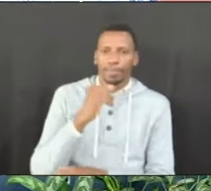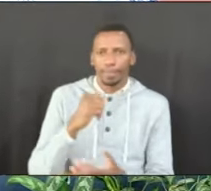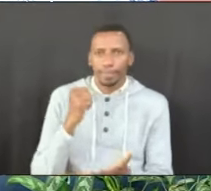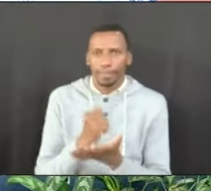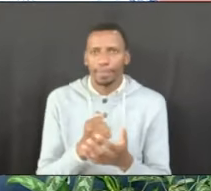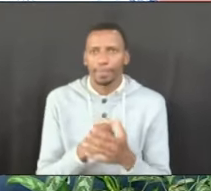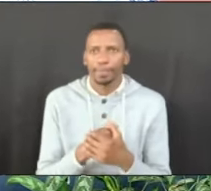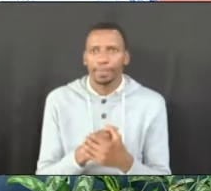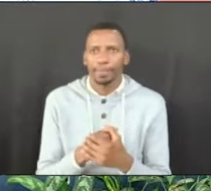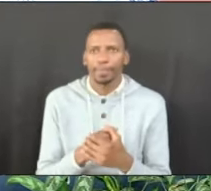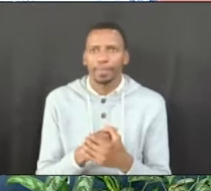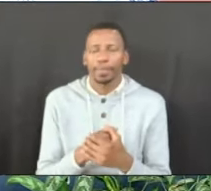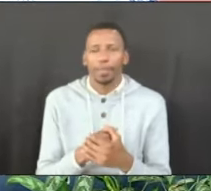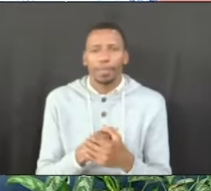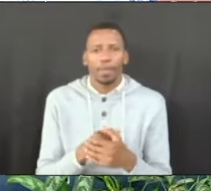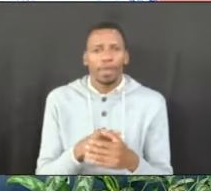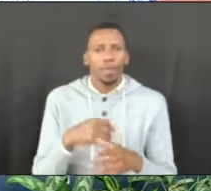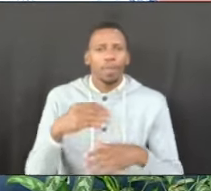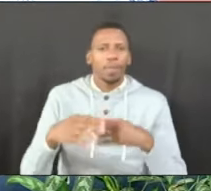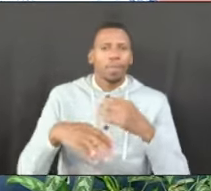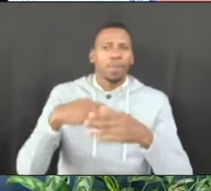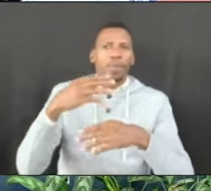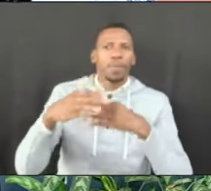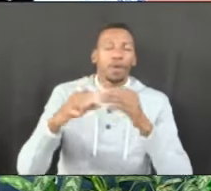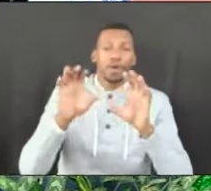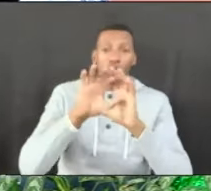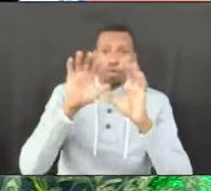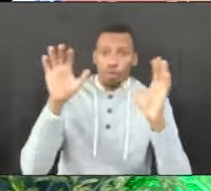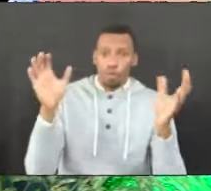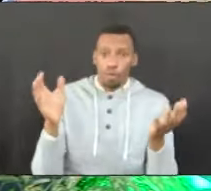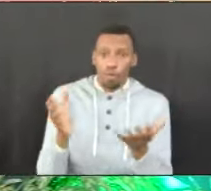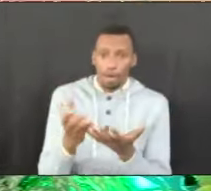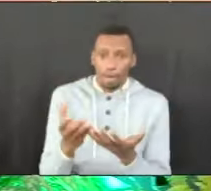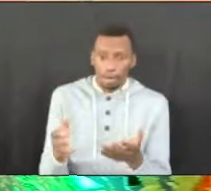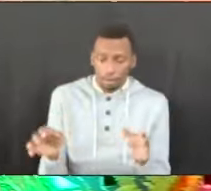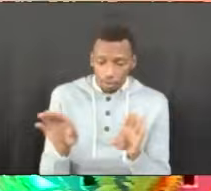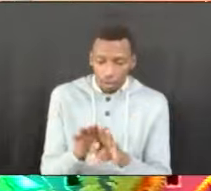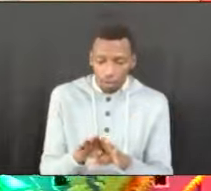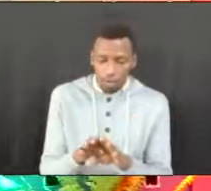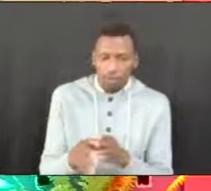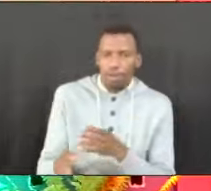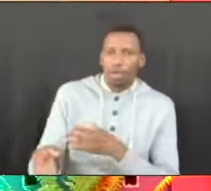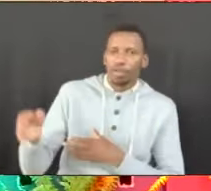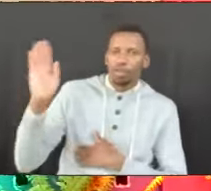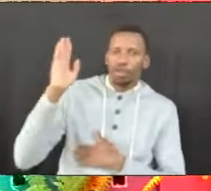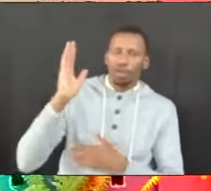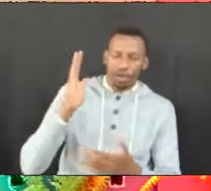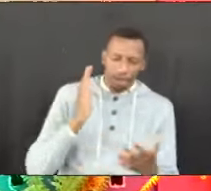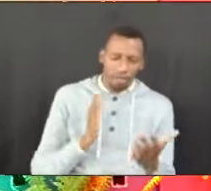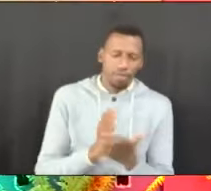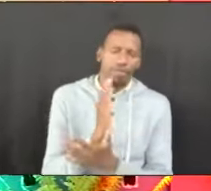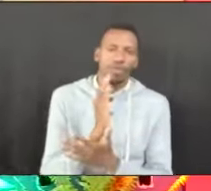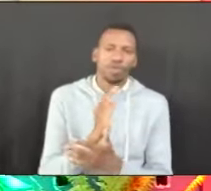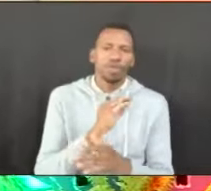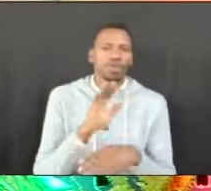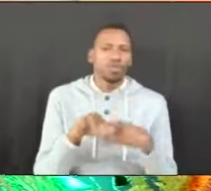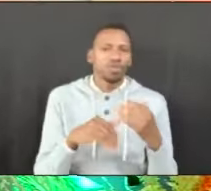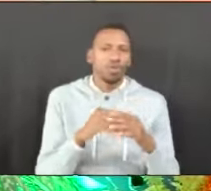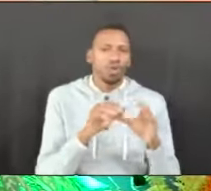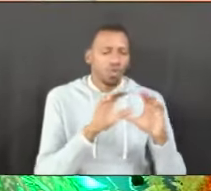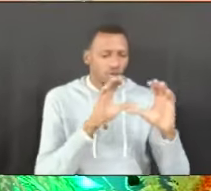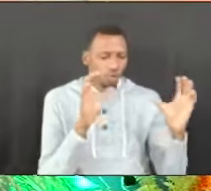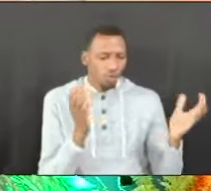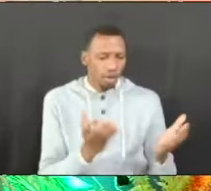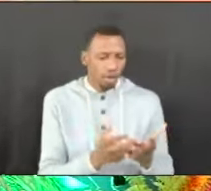At the close of time, God will prove to all the universes, fallen like ours, never fallen, the